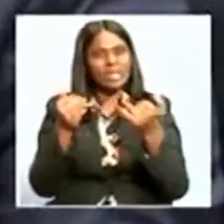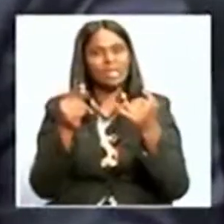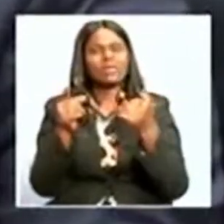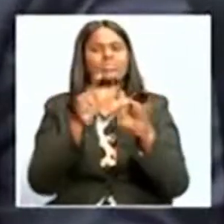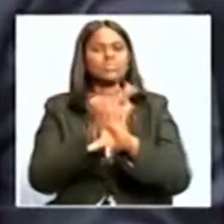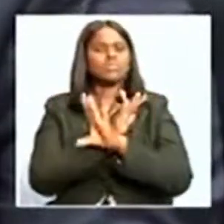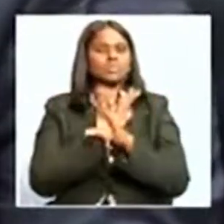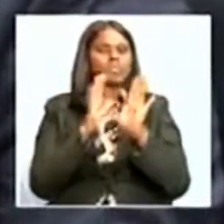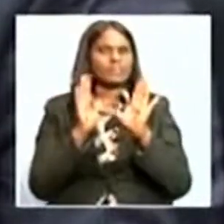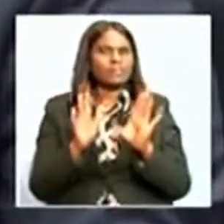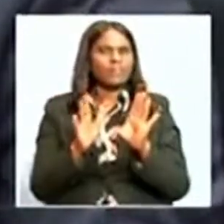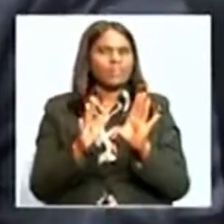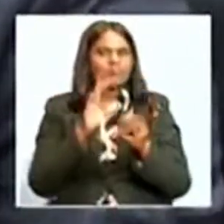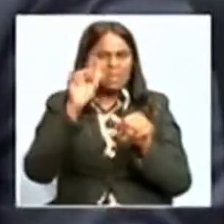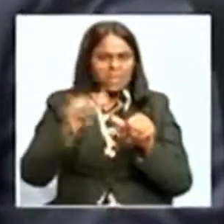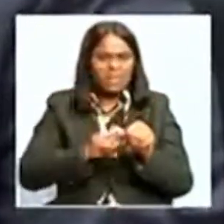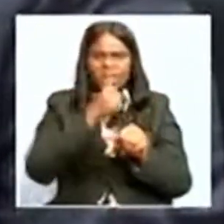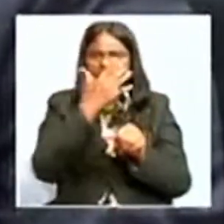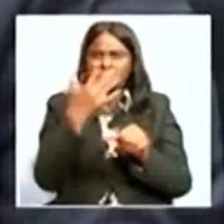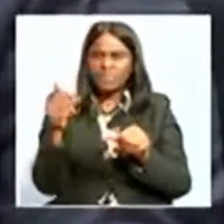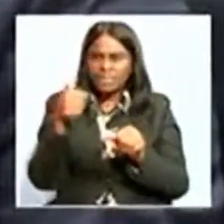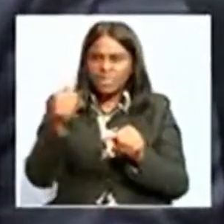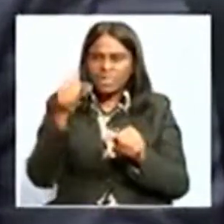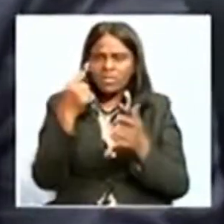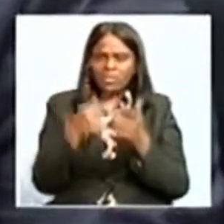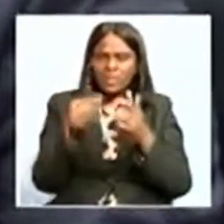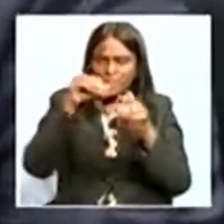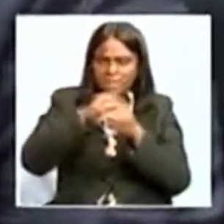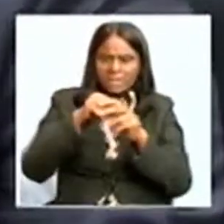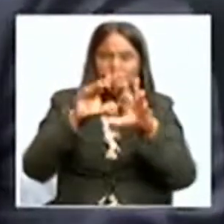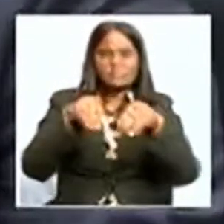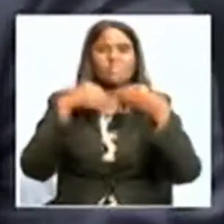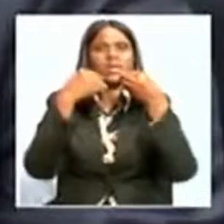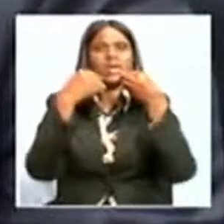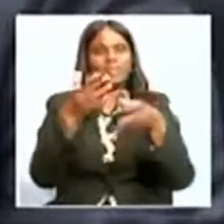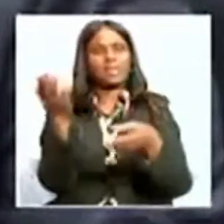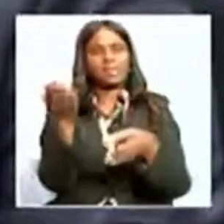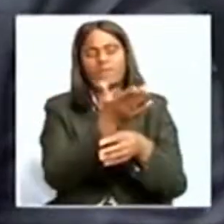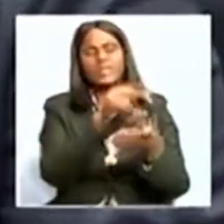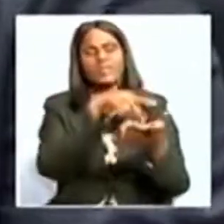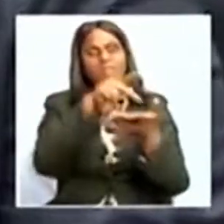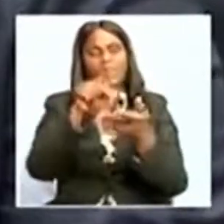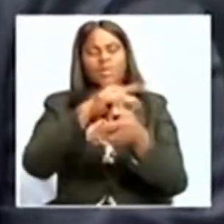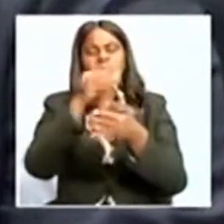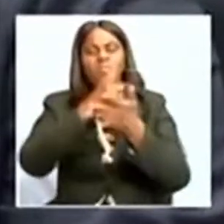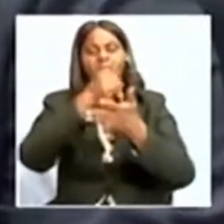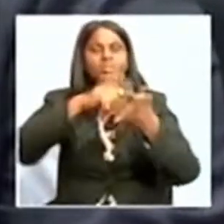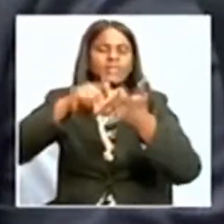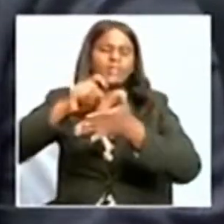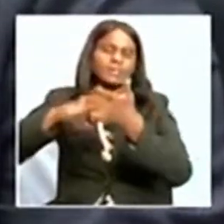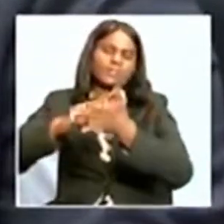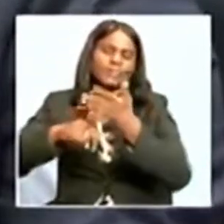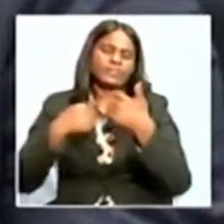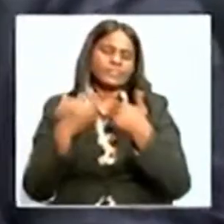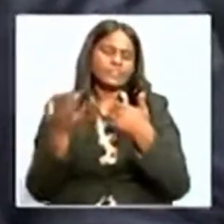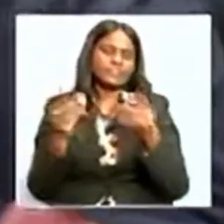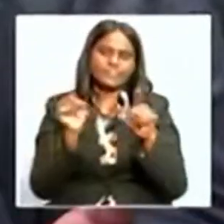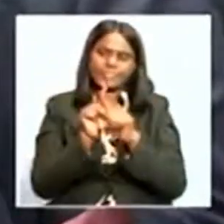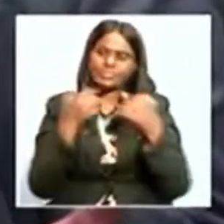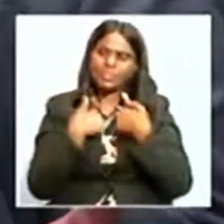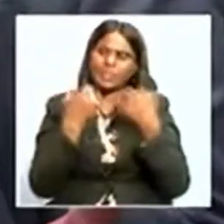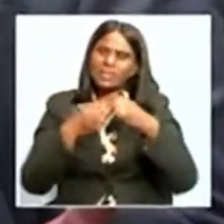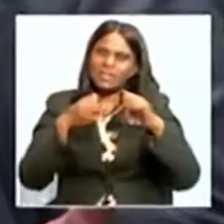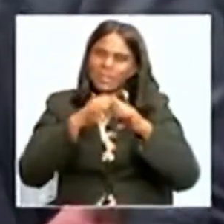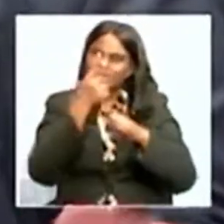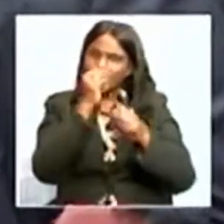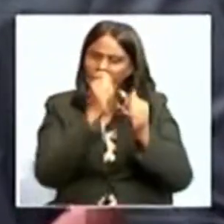Zambian, everything he supplies, he pays the tax. There's even one which